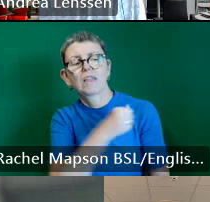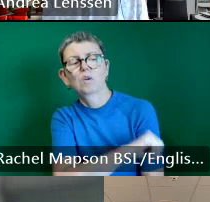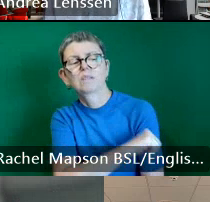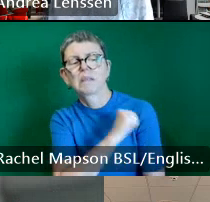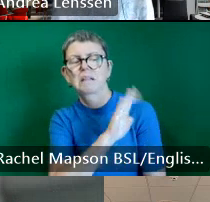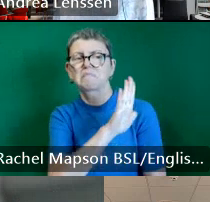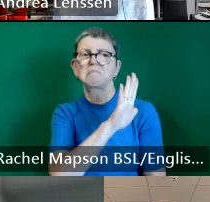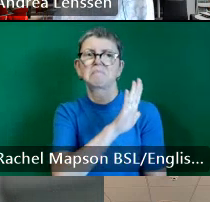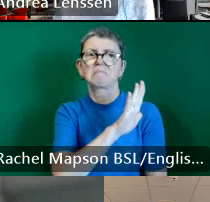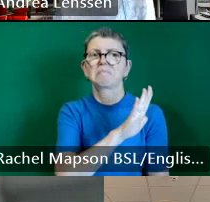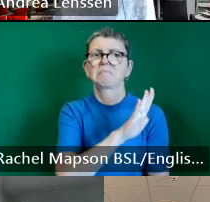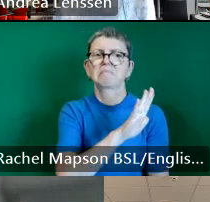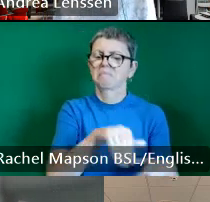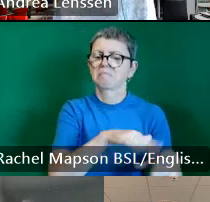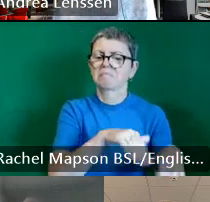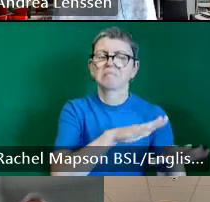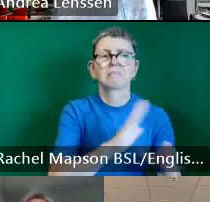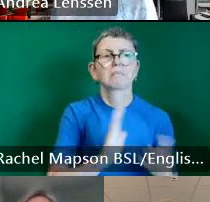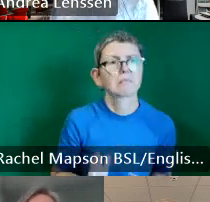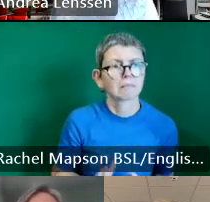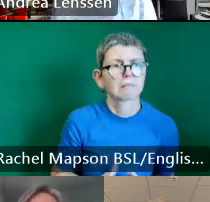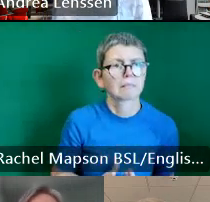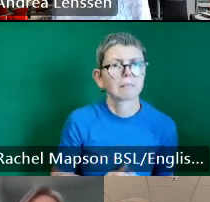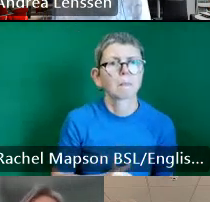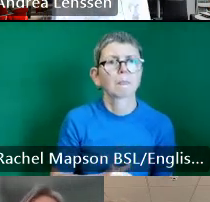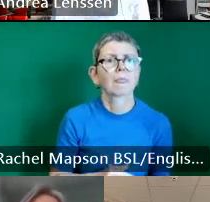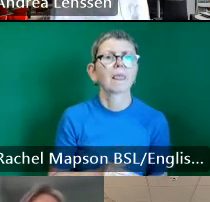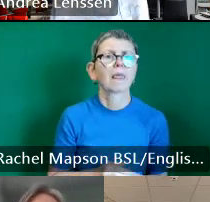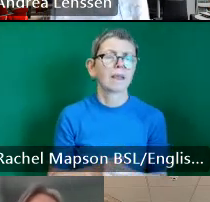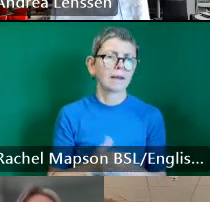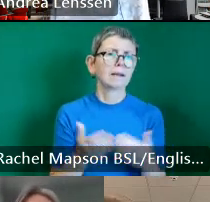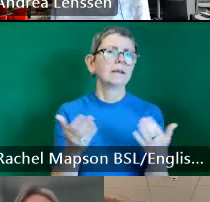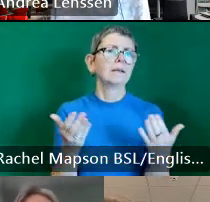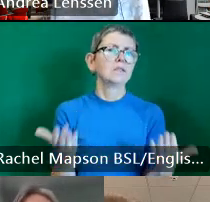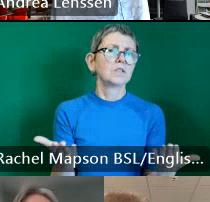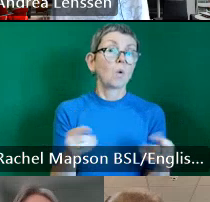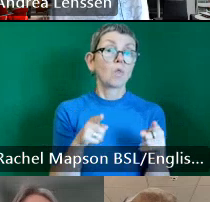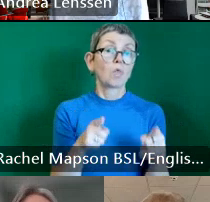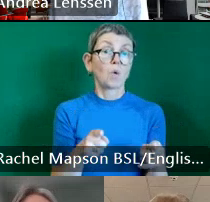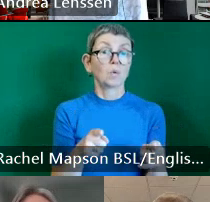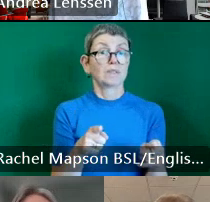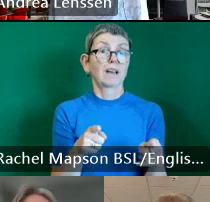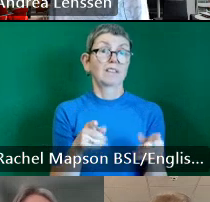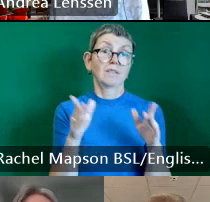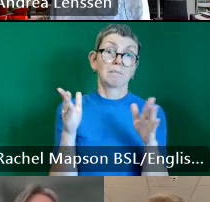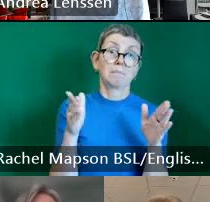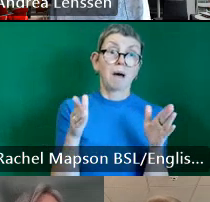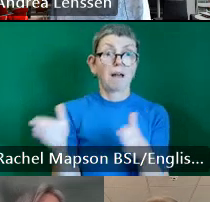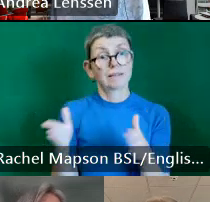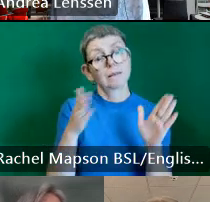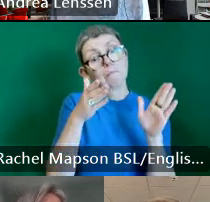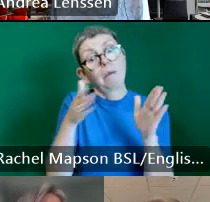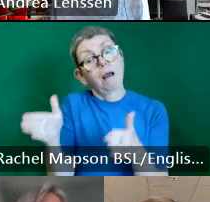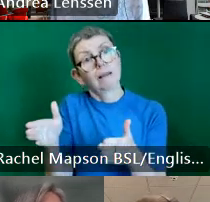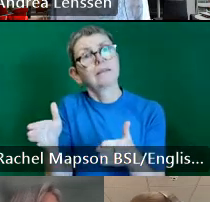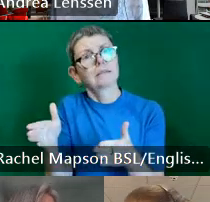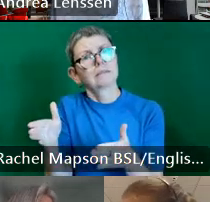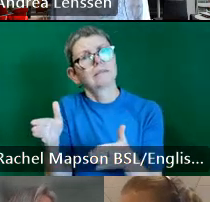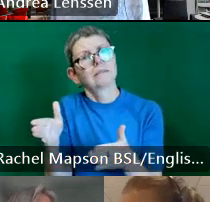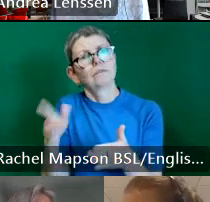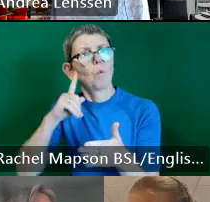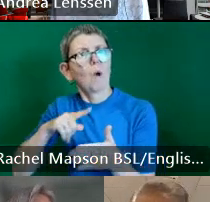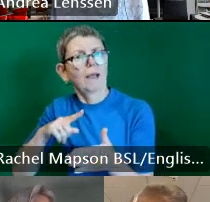a situation where they're chasing up the funds, okay? So these type of biases occur, and they're pervasive throughout the medical